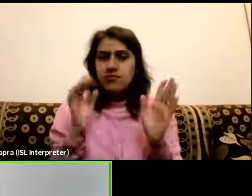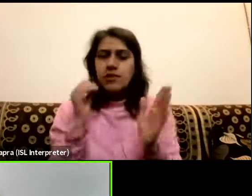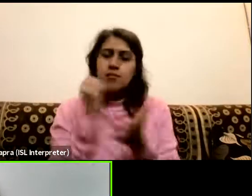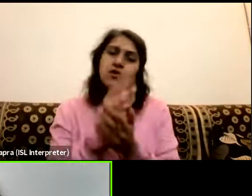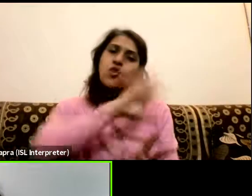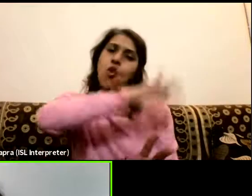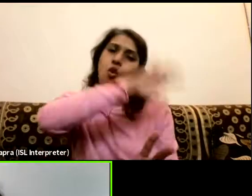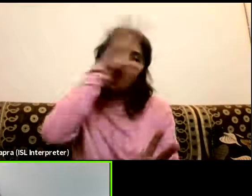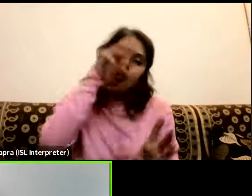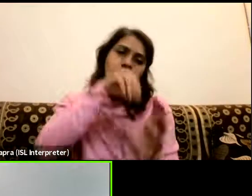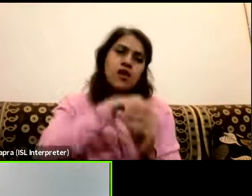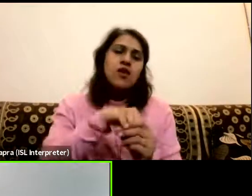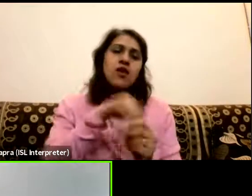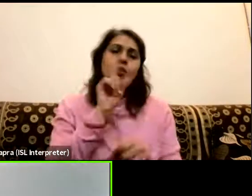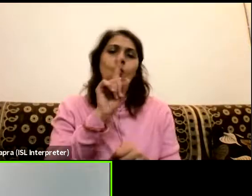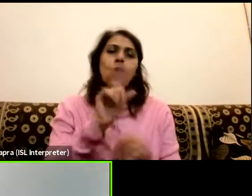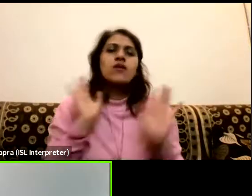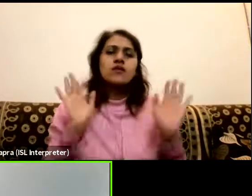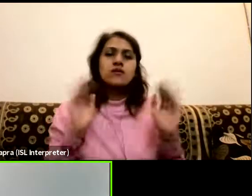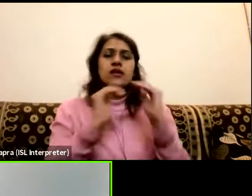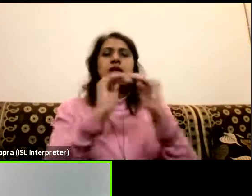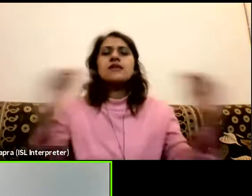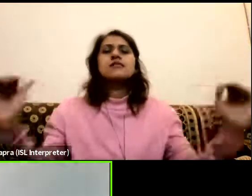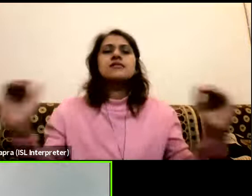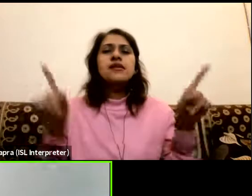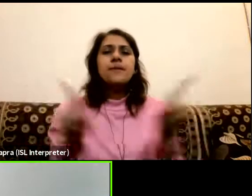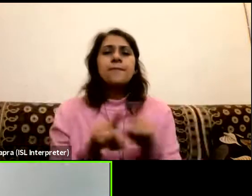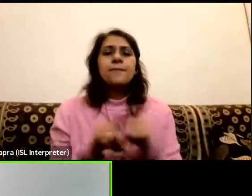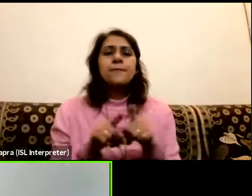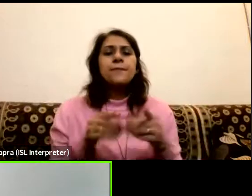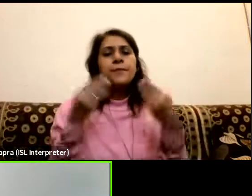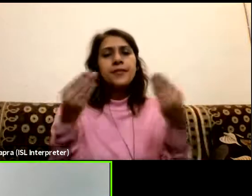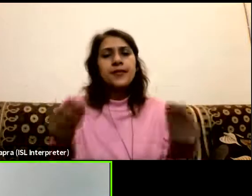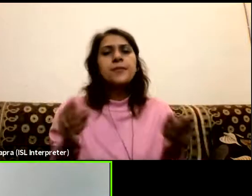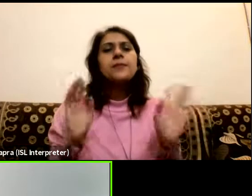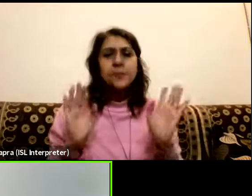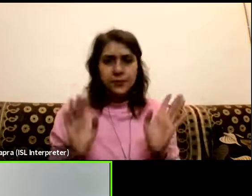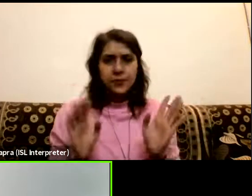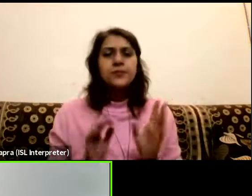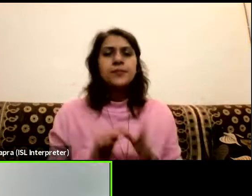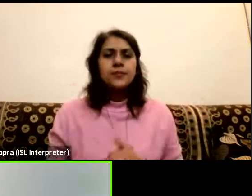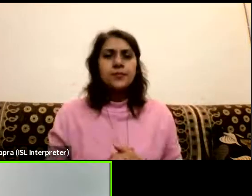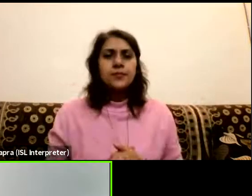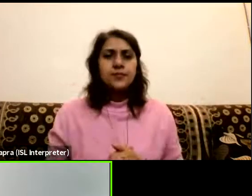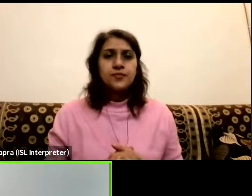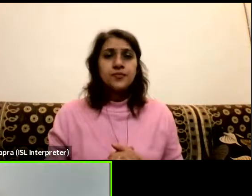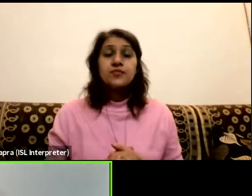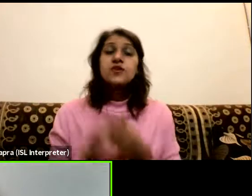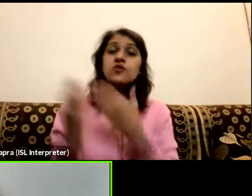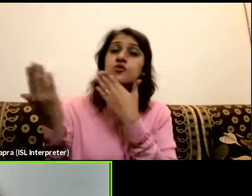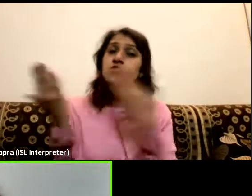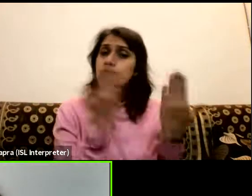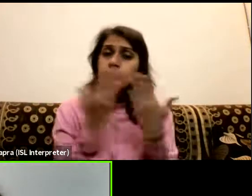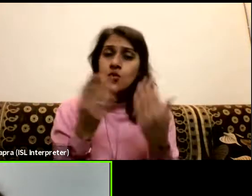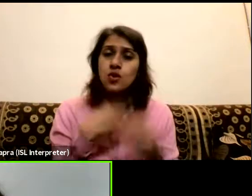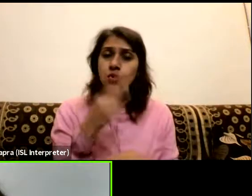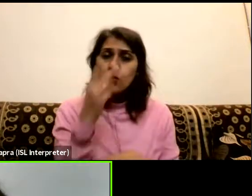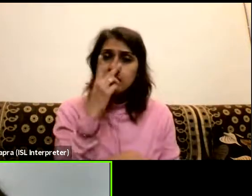and see that the specific requirements of the child are taken care of. Coming to school, we find